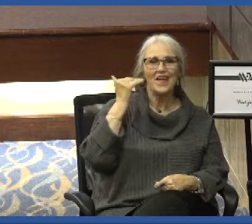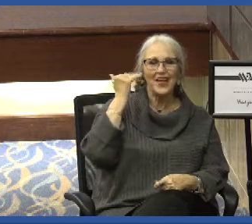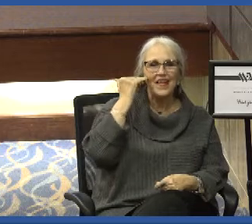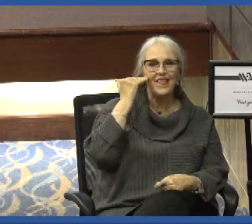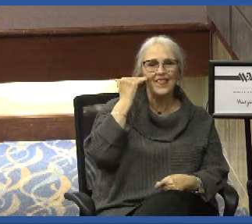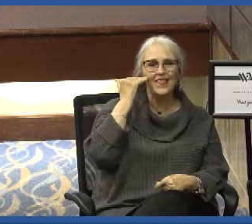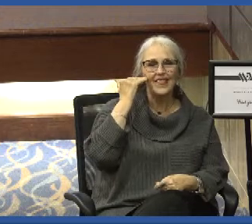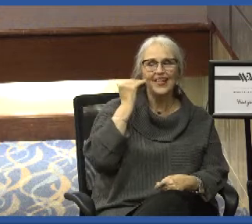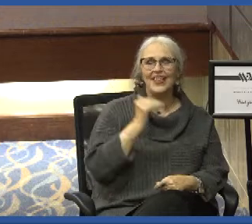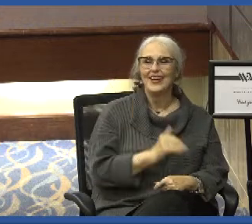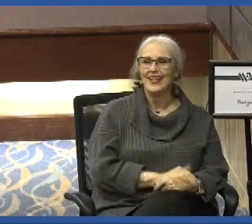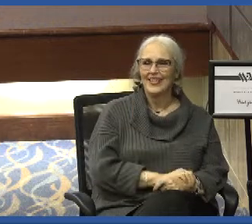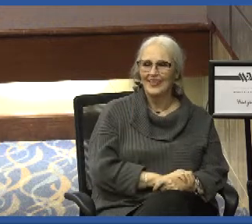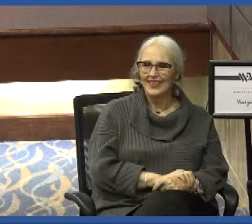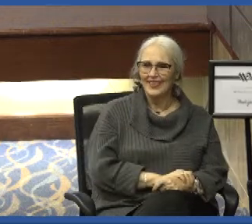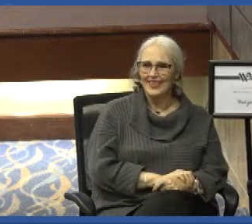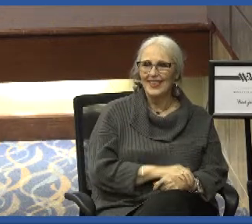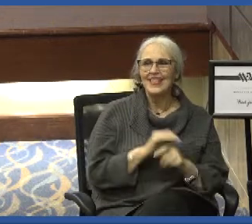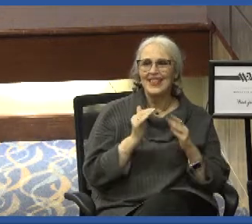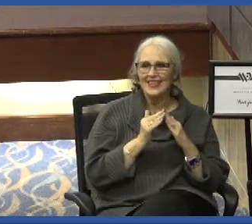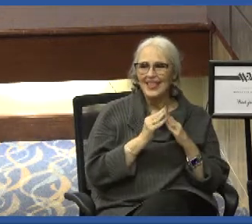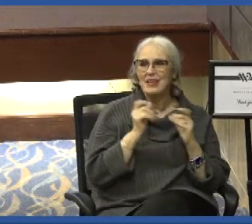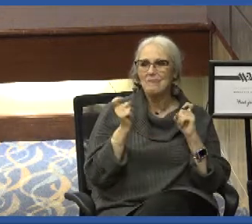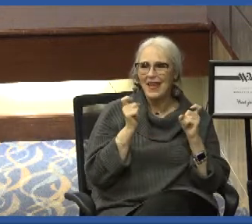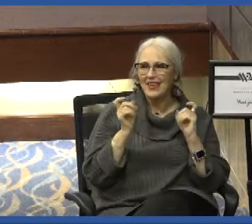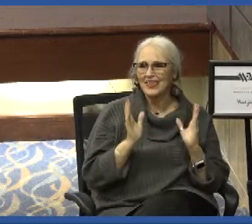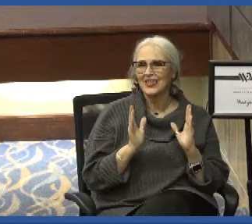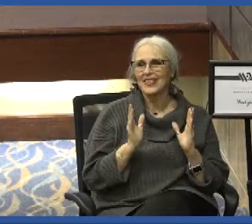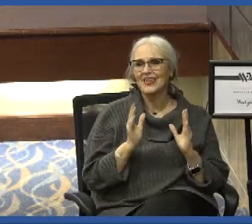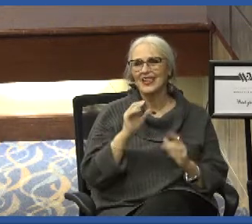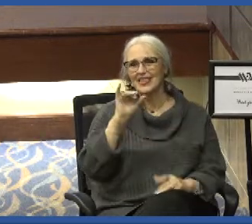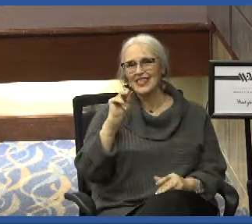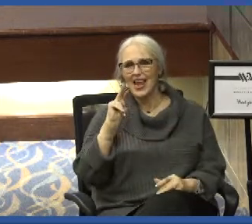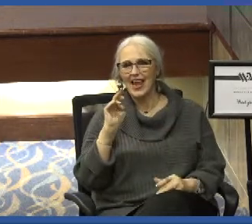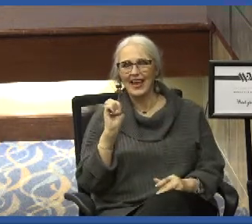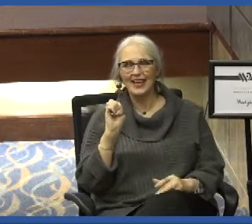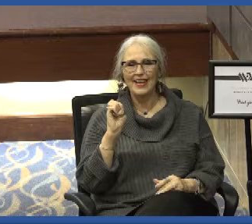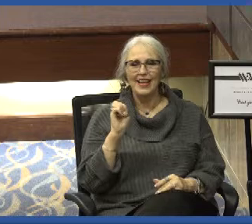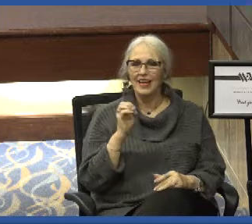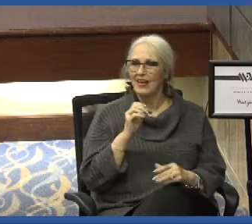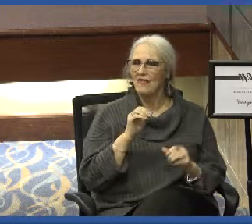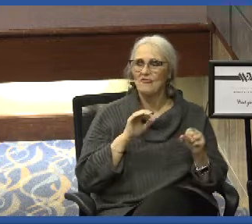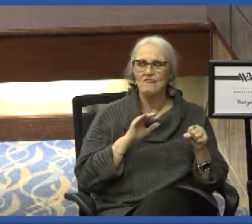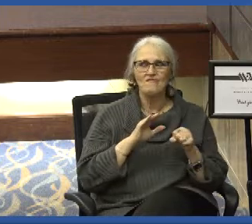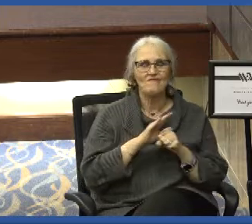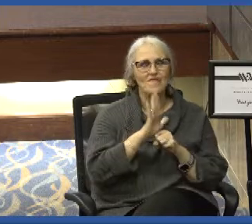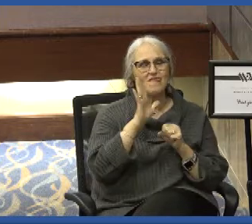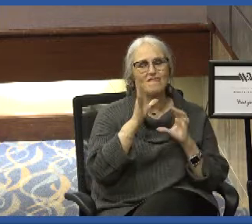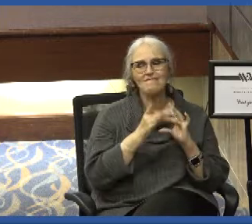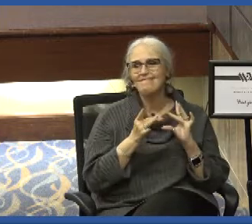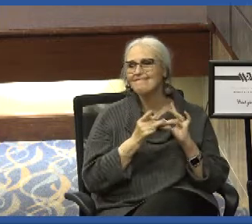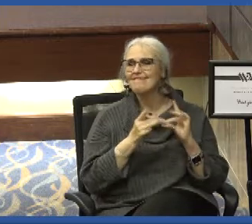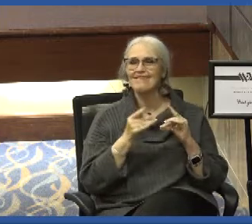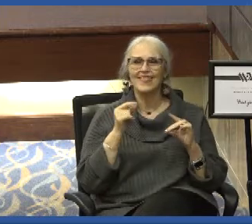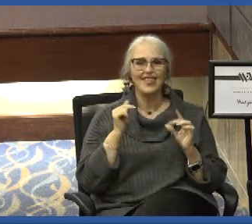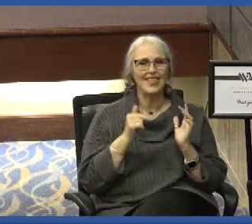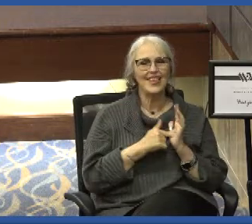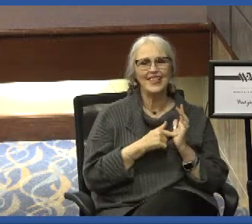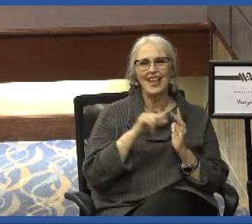that City Attorney Ritchie and Assistant City Manager Kane are going to provide such a thorough review of this agenda